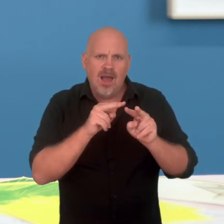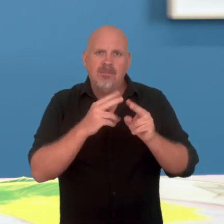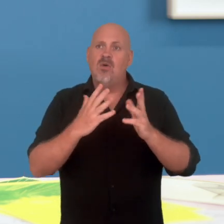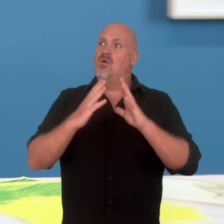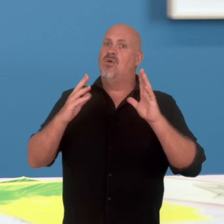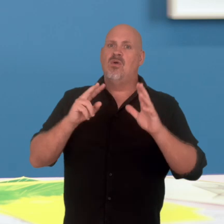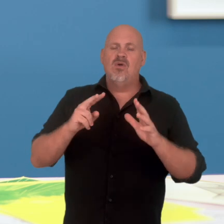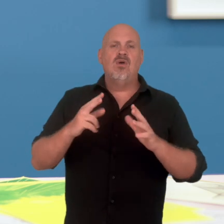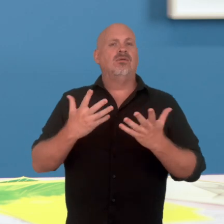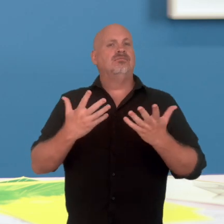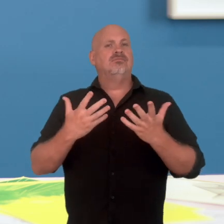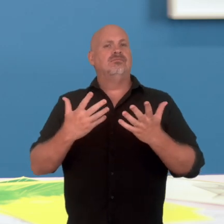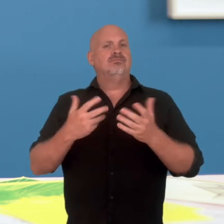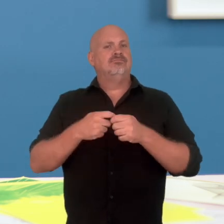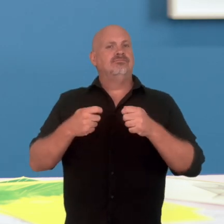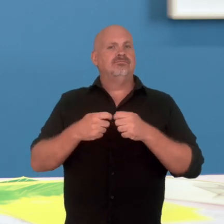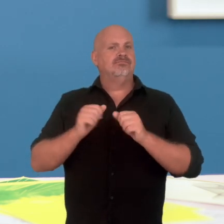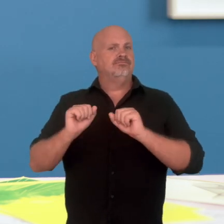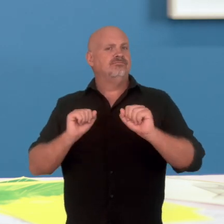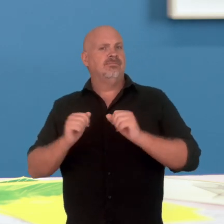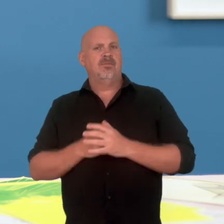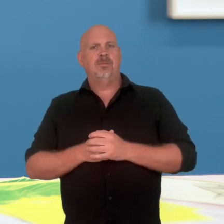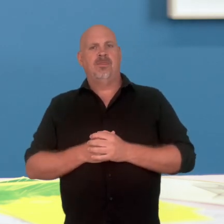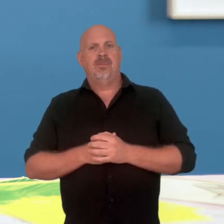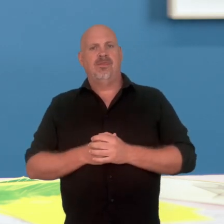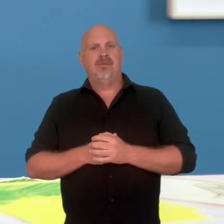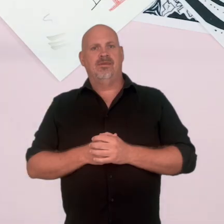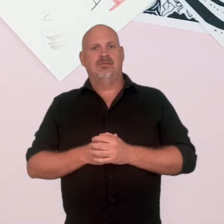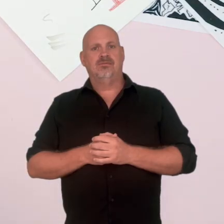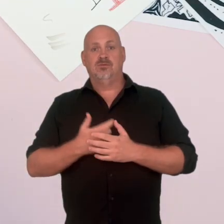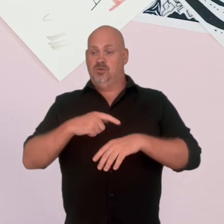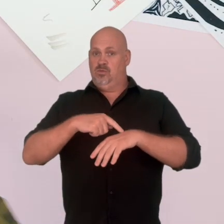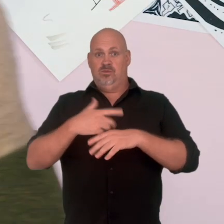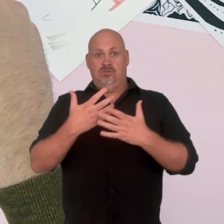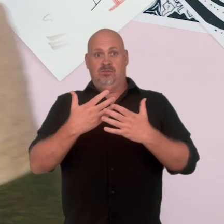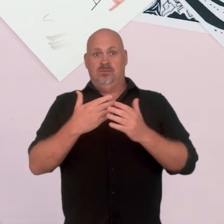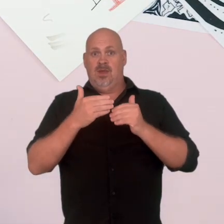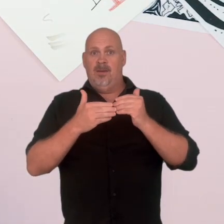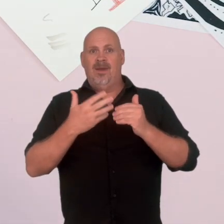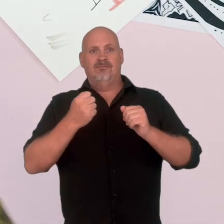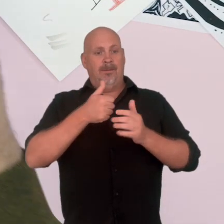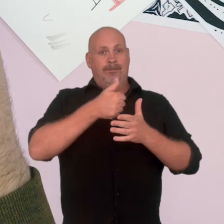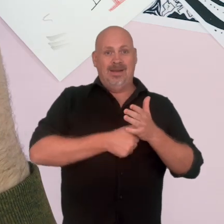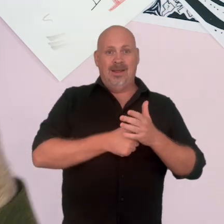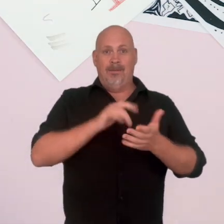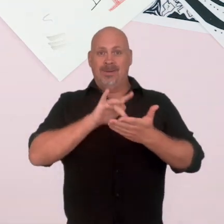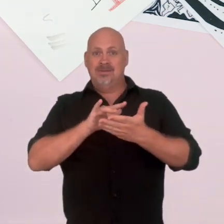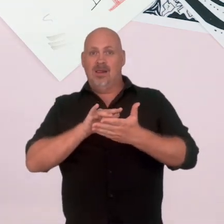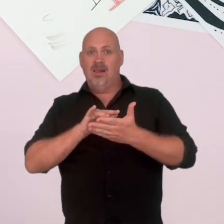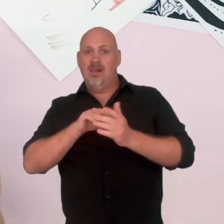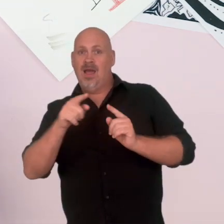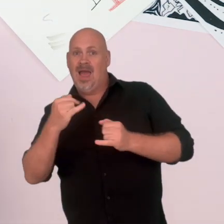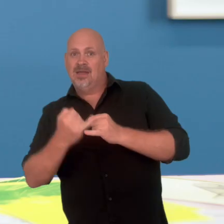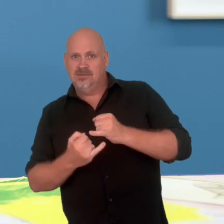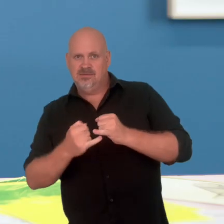notion that if the work visually has a beginning, middle and end, which like this diagram we can follow, but if it's